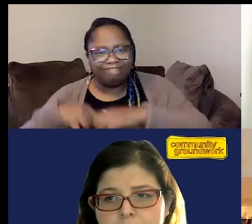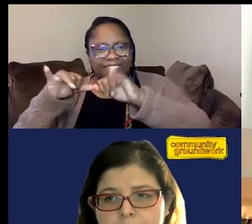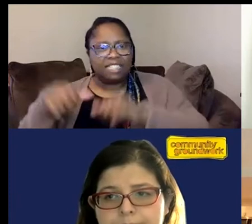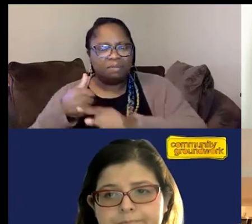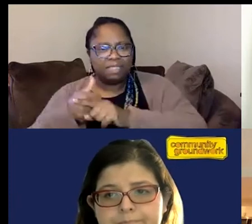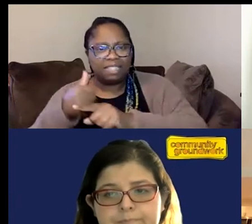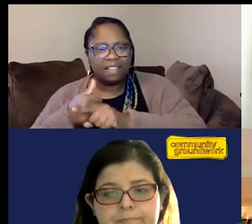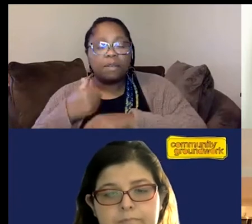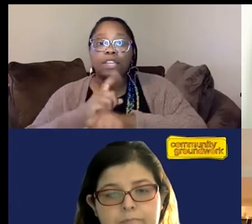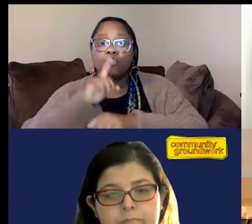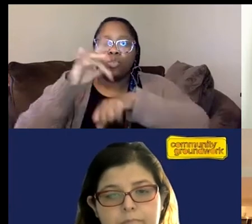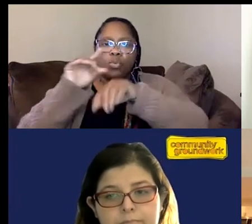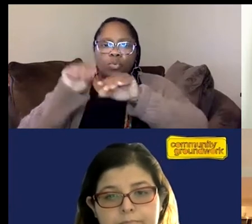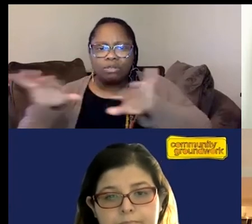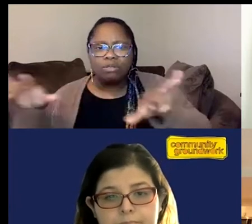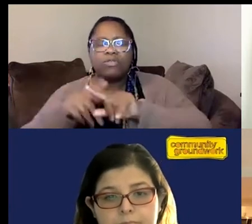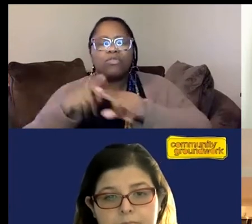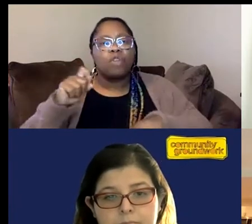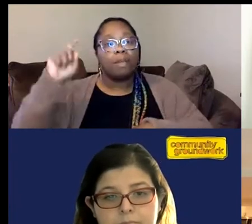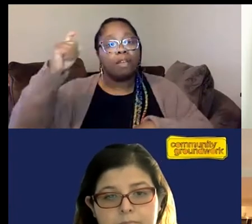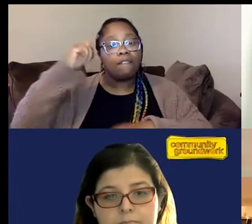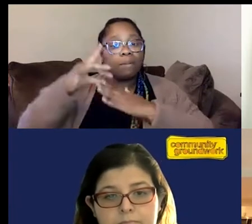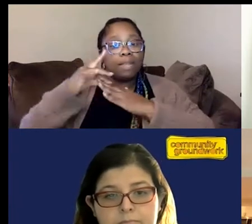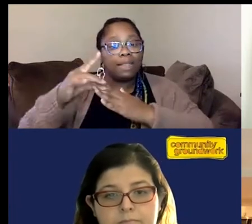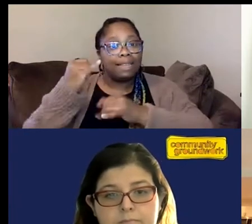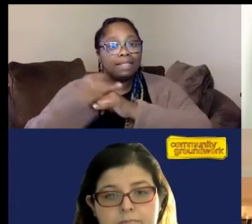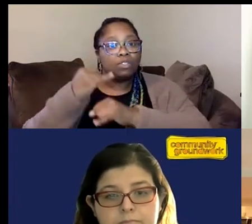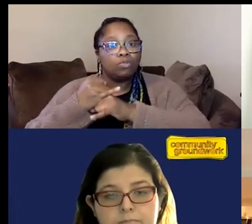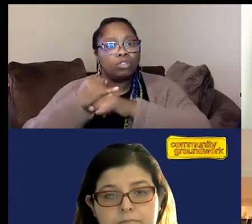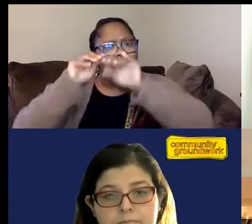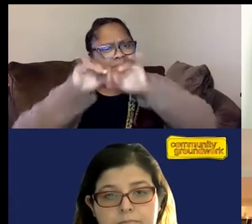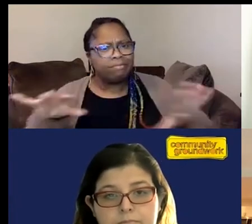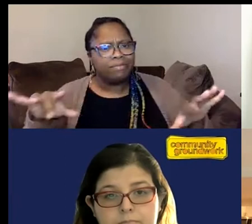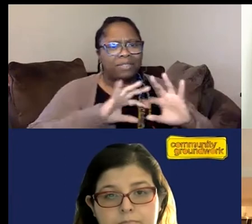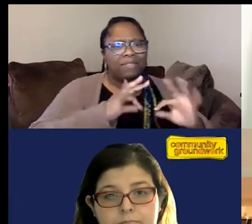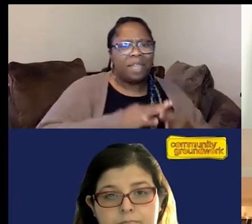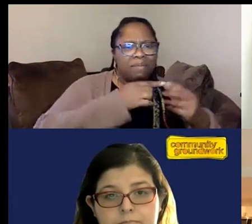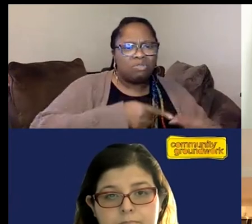resources flow from government-led institutions to families who are struggling with poverty.